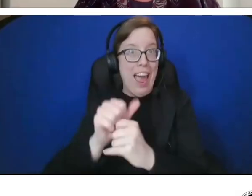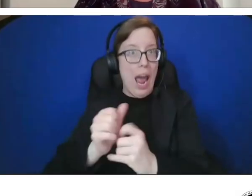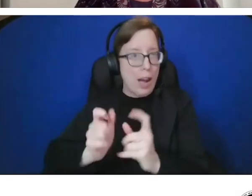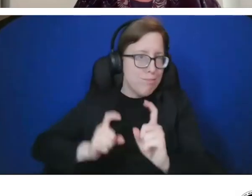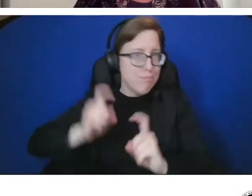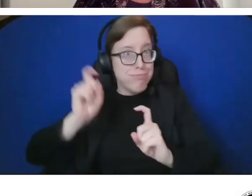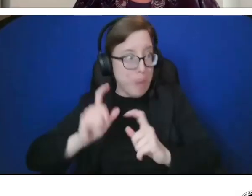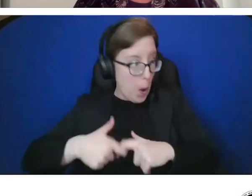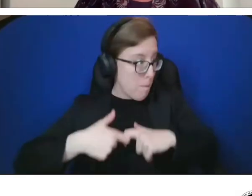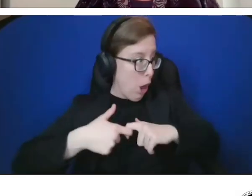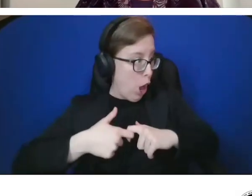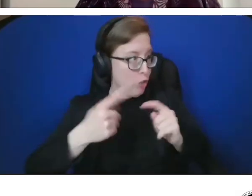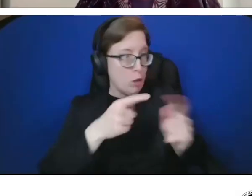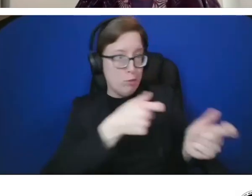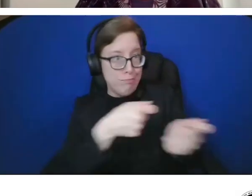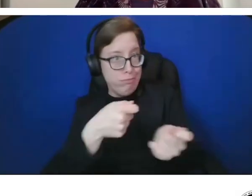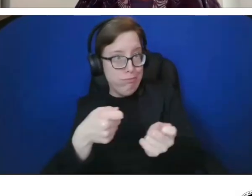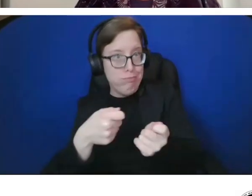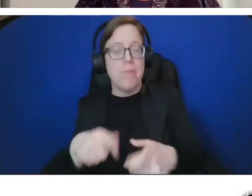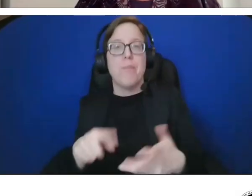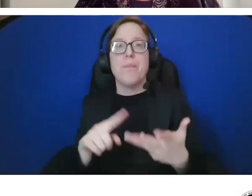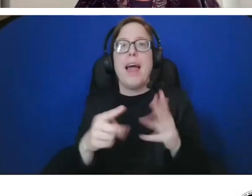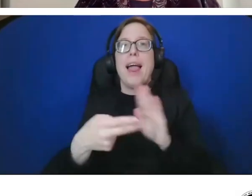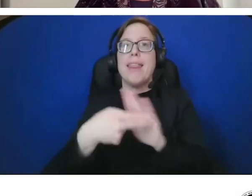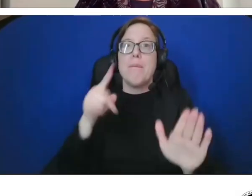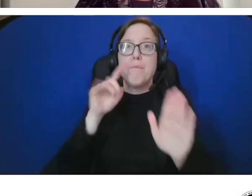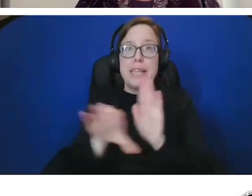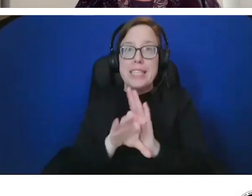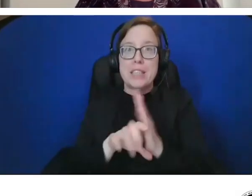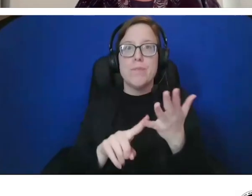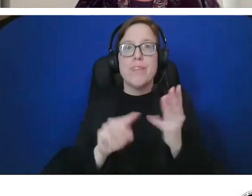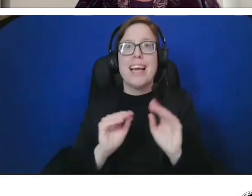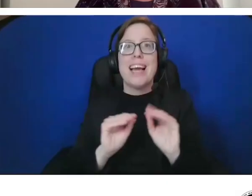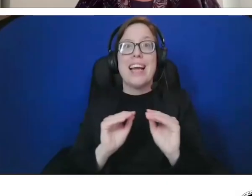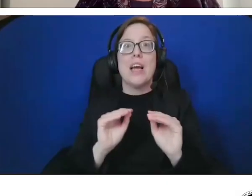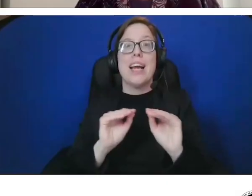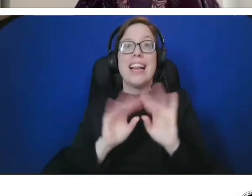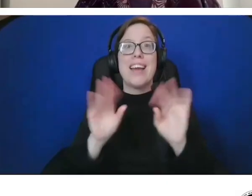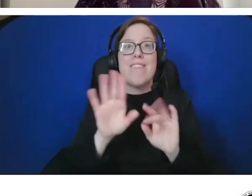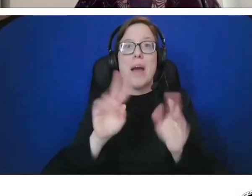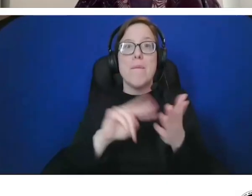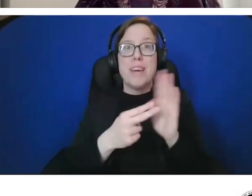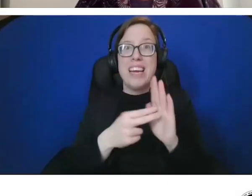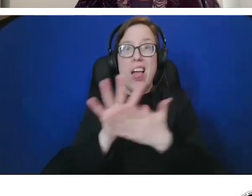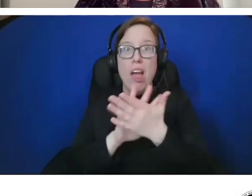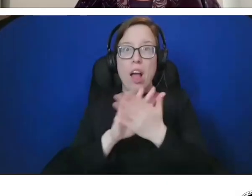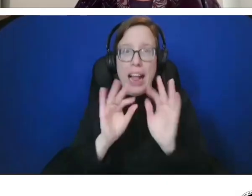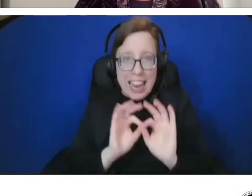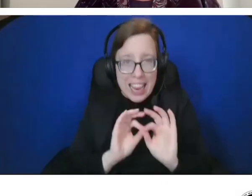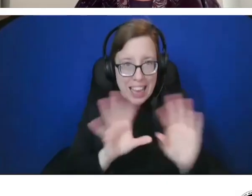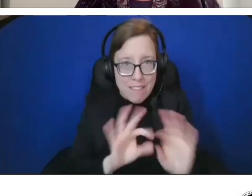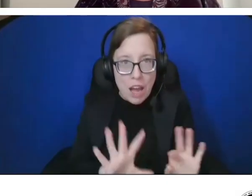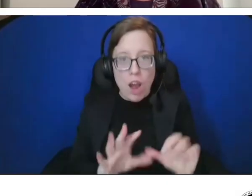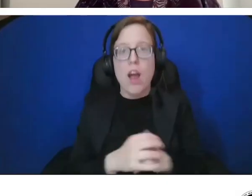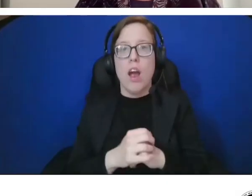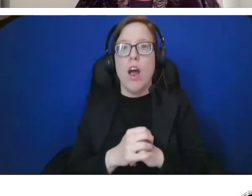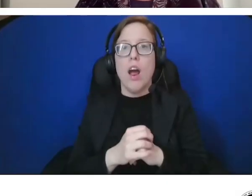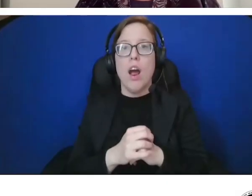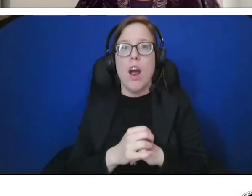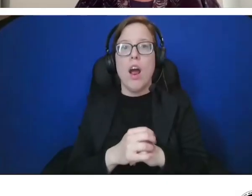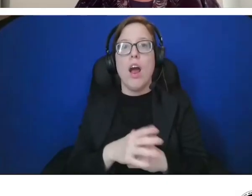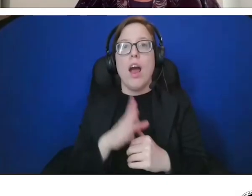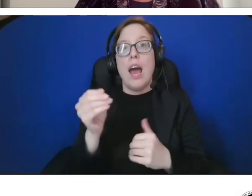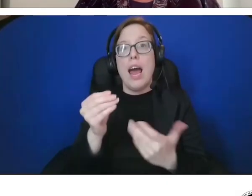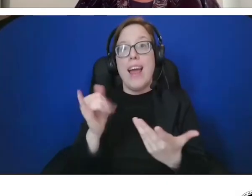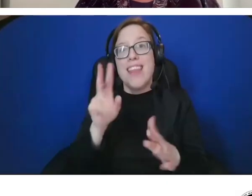going to love. We pause. Labeling pictures, clarifying meaning, the traditional strategy